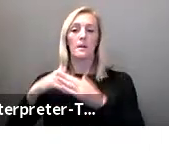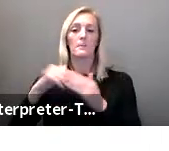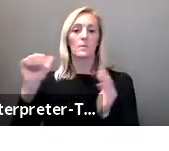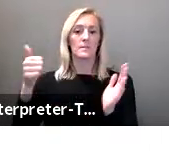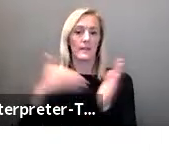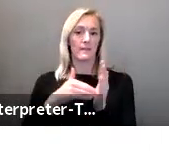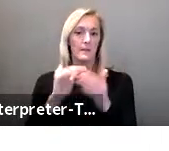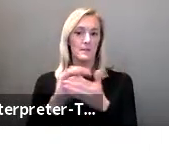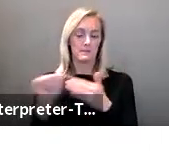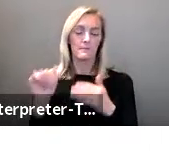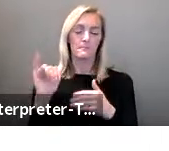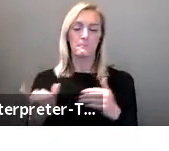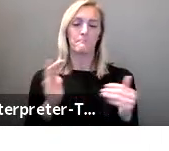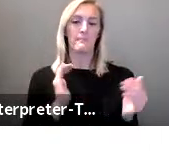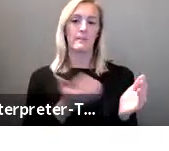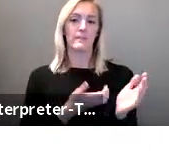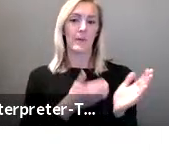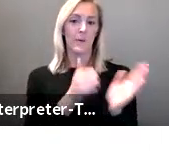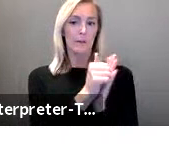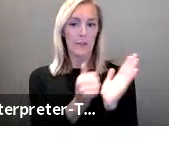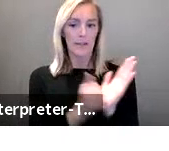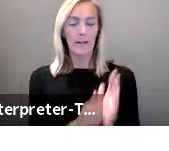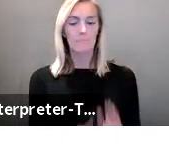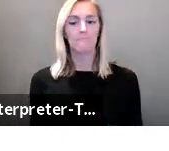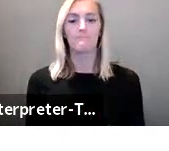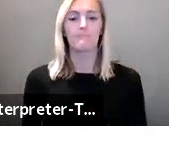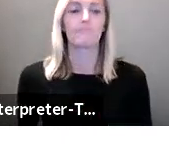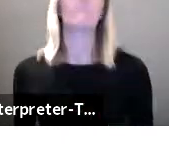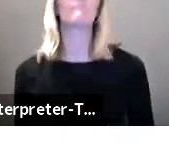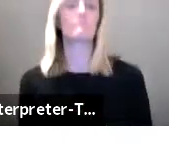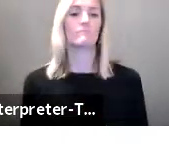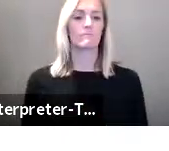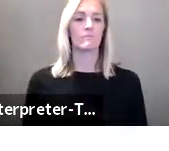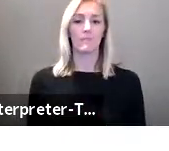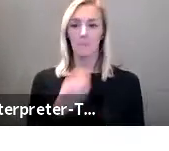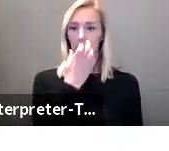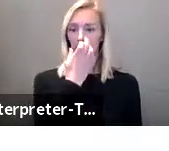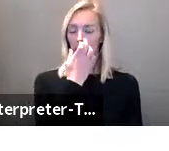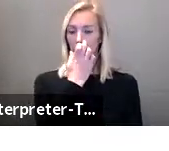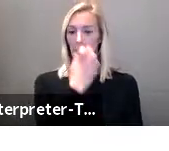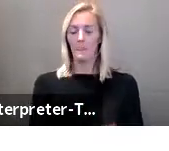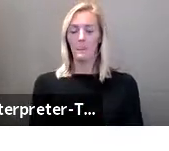So that's our agenda. Next slide, please.